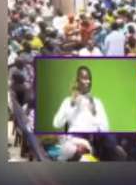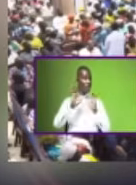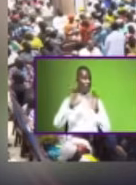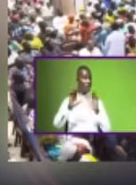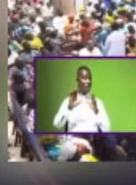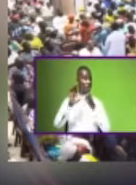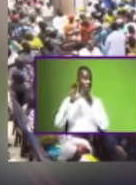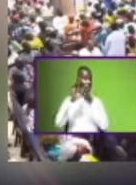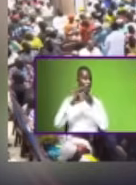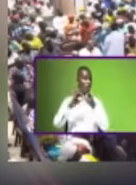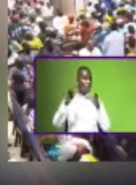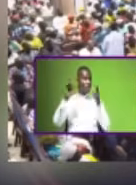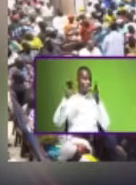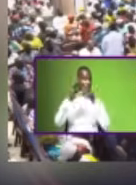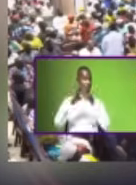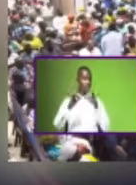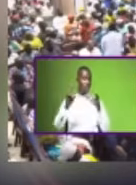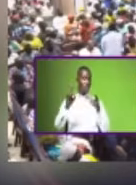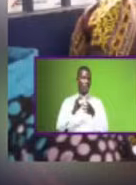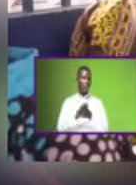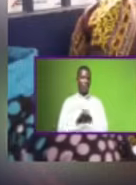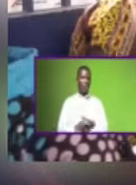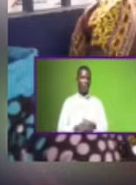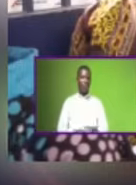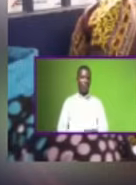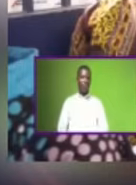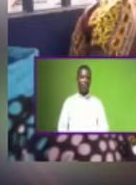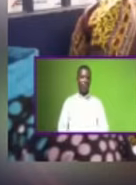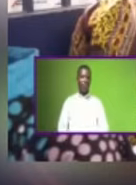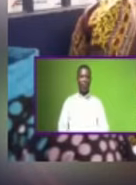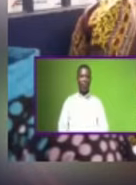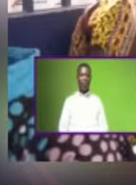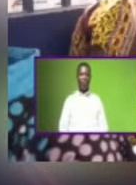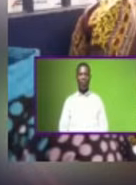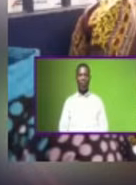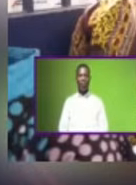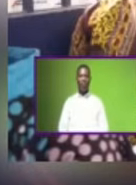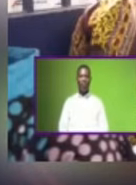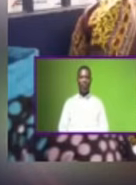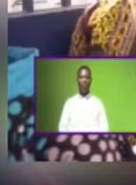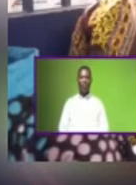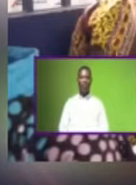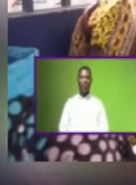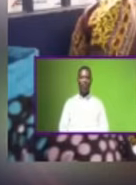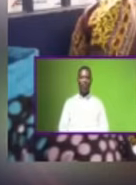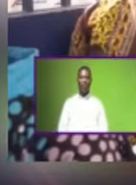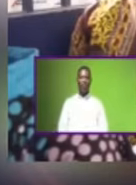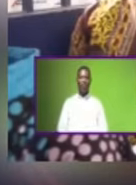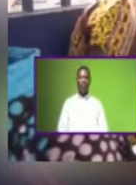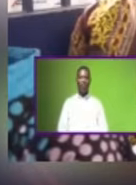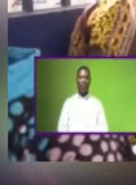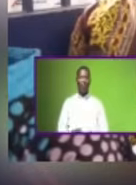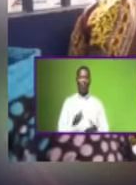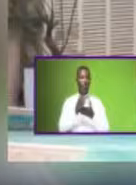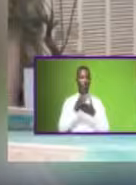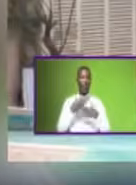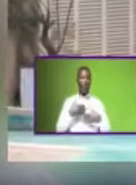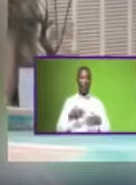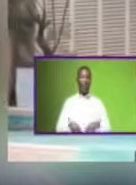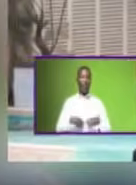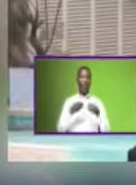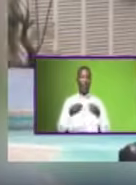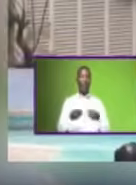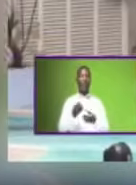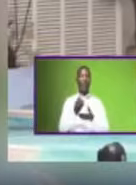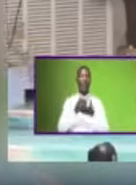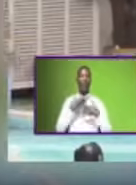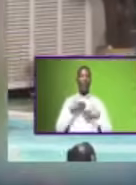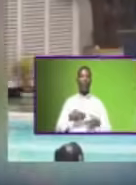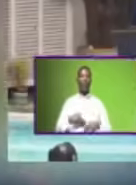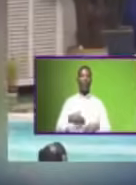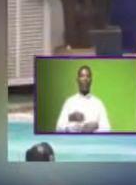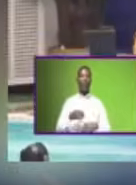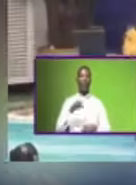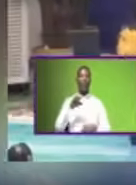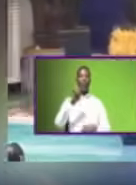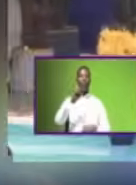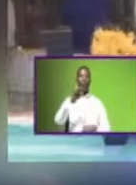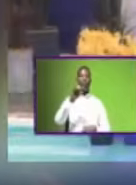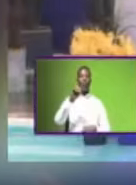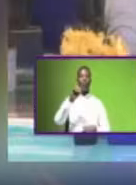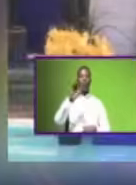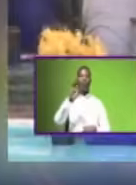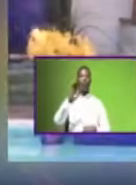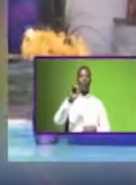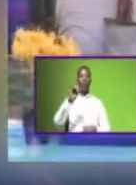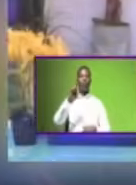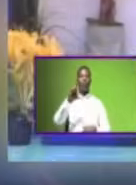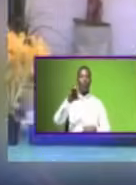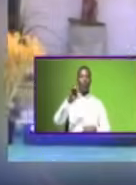recently there's this intriguing or amazing story ahead. Obi ma obi sobolo. Someone gave another person